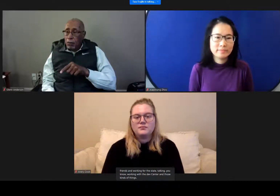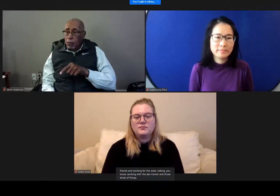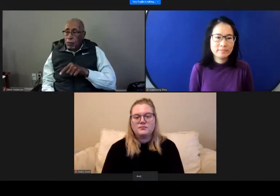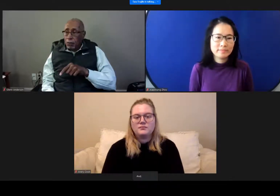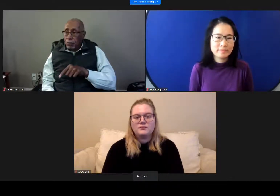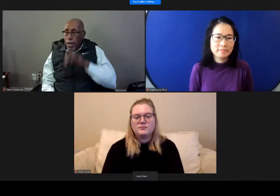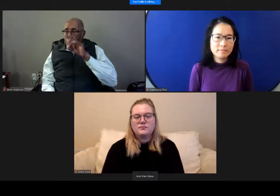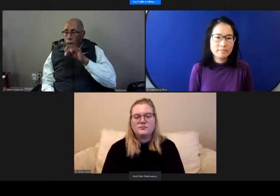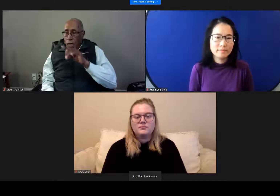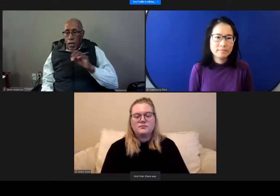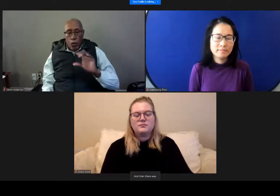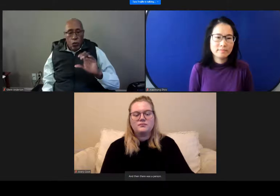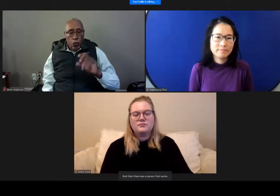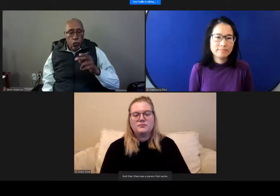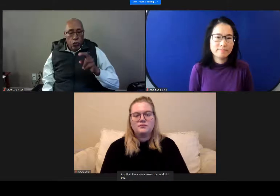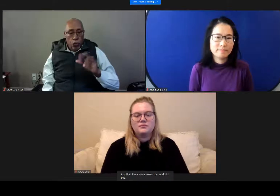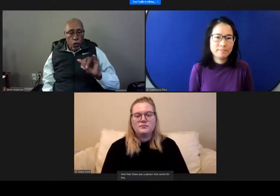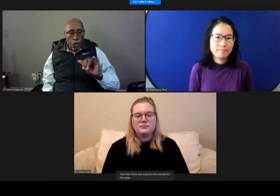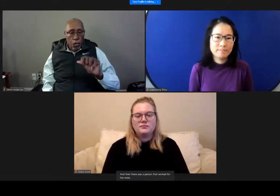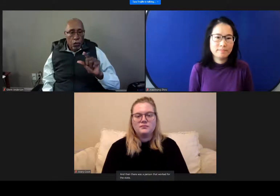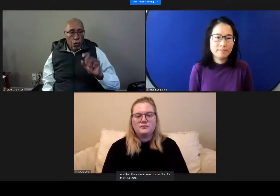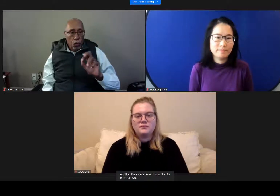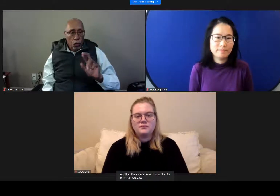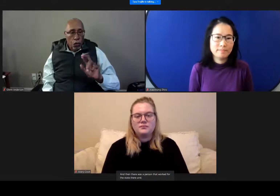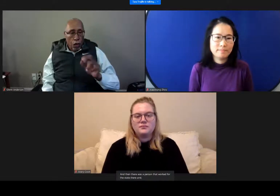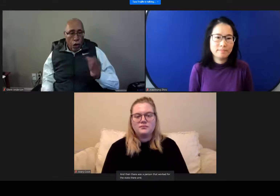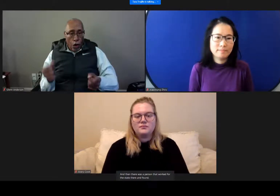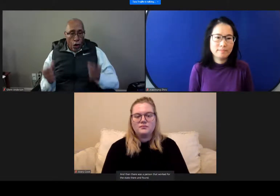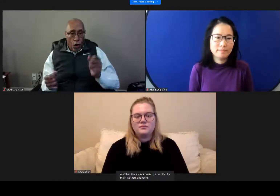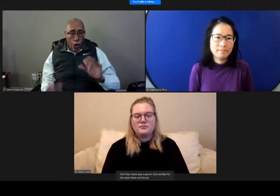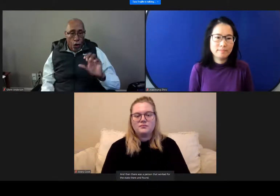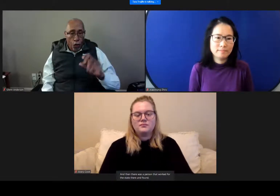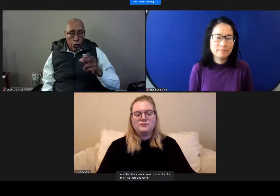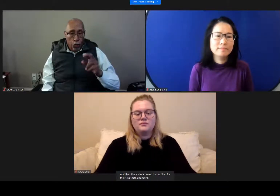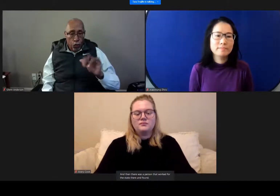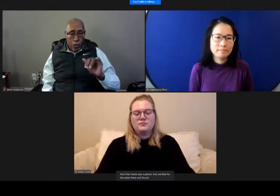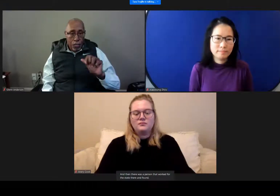And then there was a person that worked for the state there and found